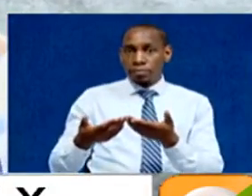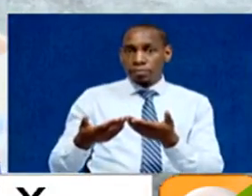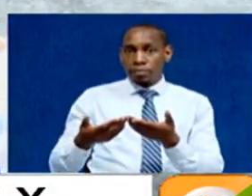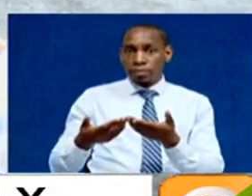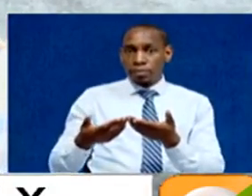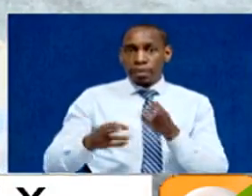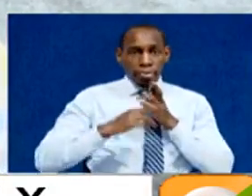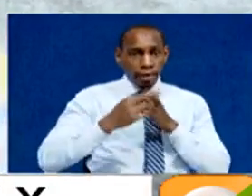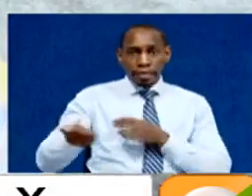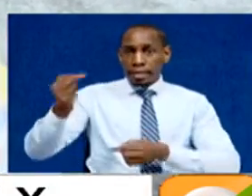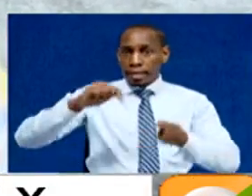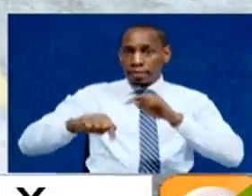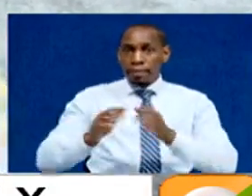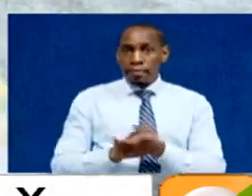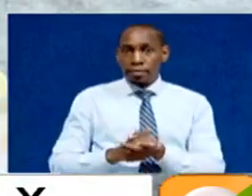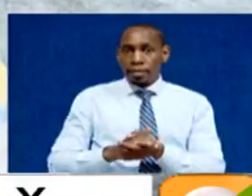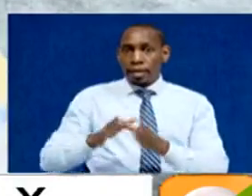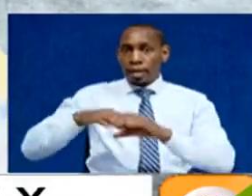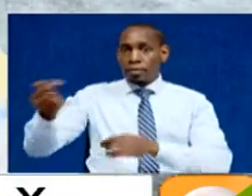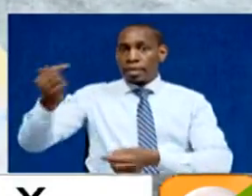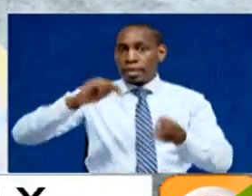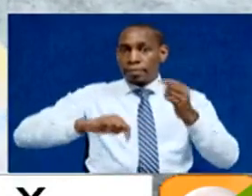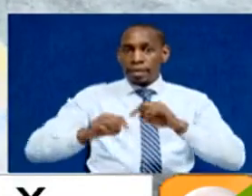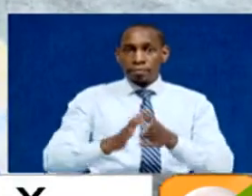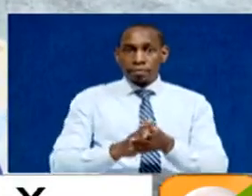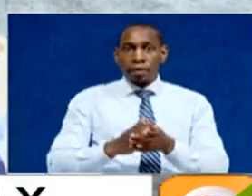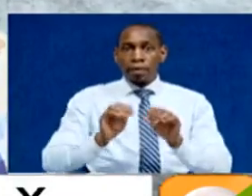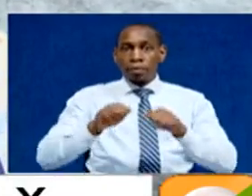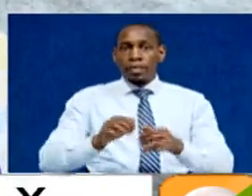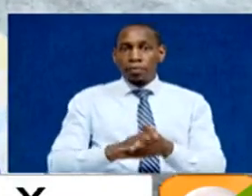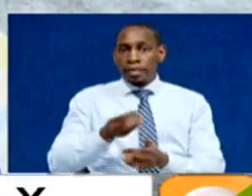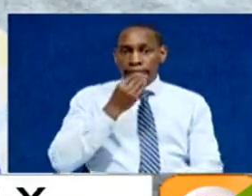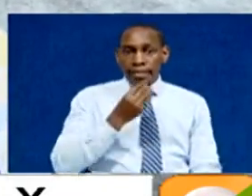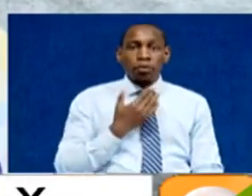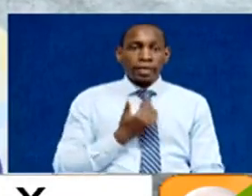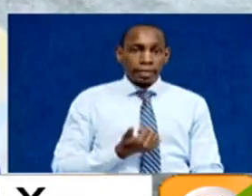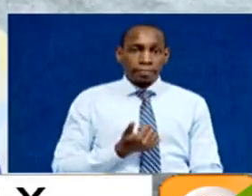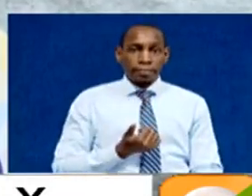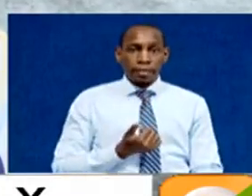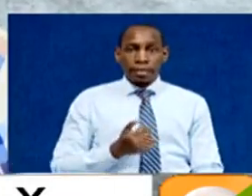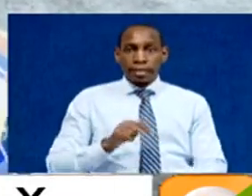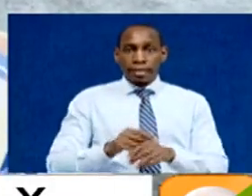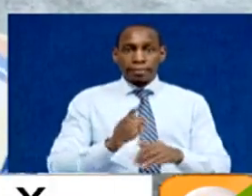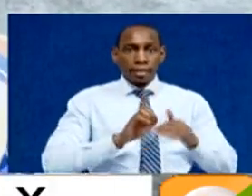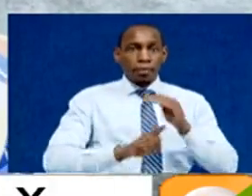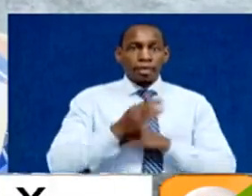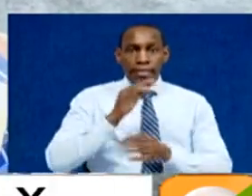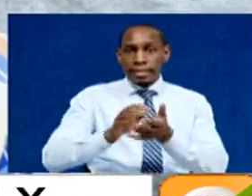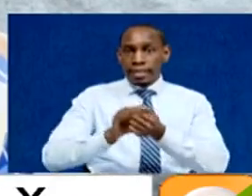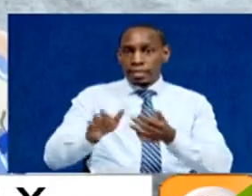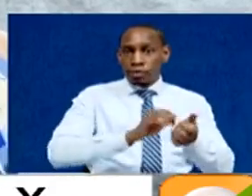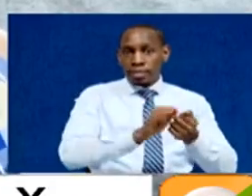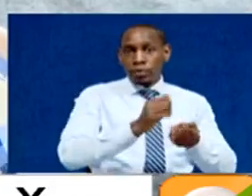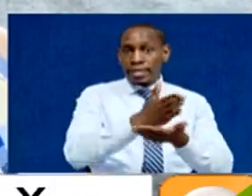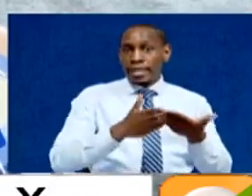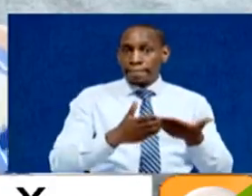by whatever we have. So they come from outside there, they come to see whether they can have something to bite. And in the process, they damage some